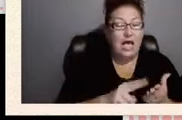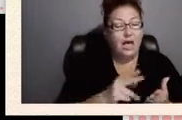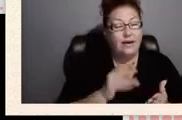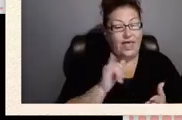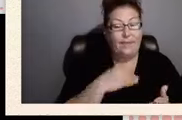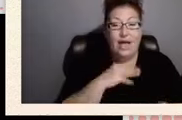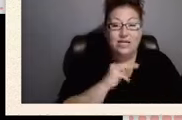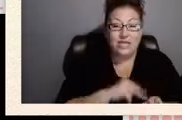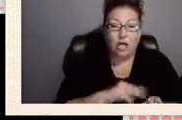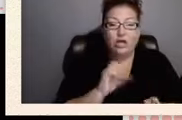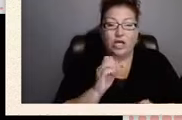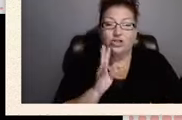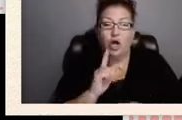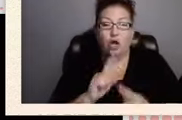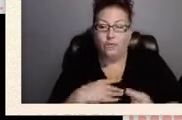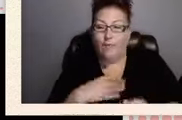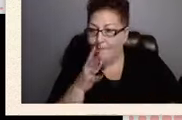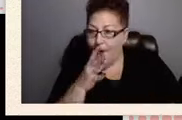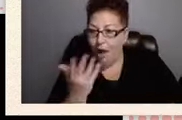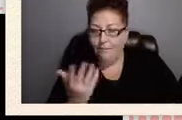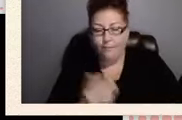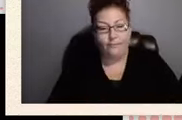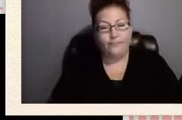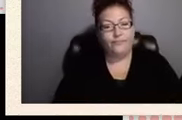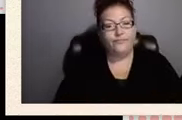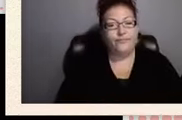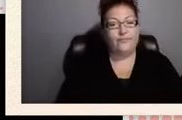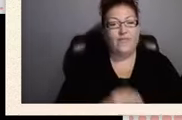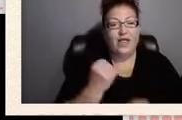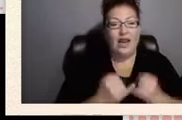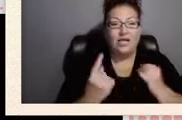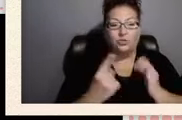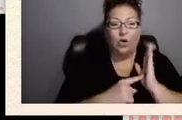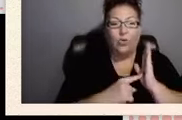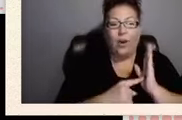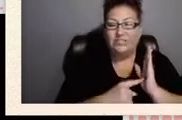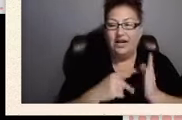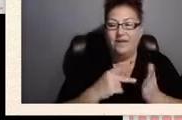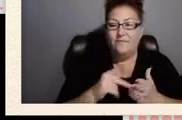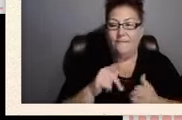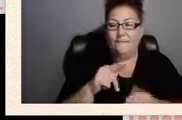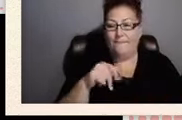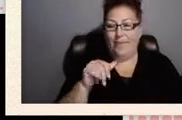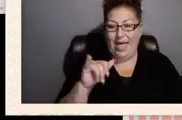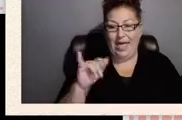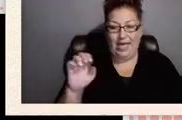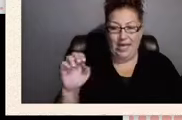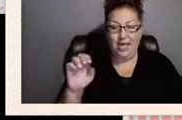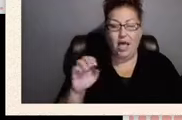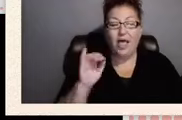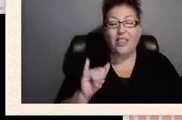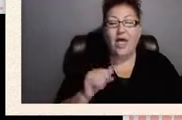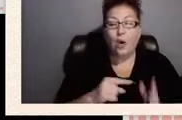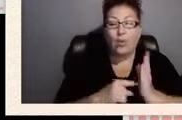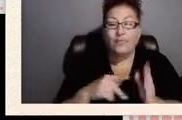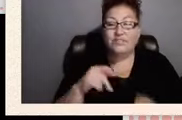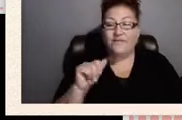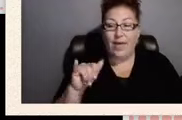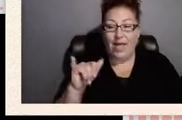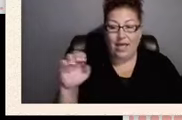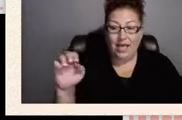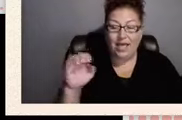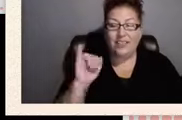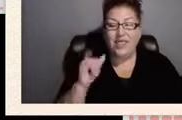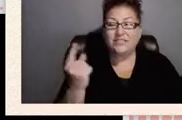mom. The last is representative payee. A representative payee is someone who receives